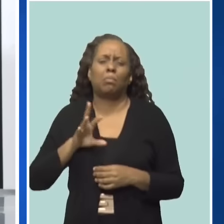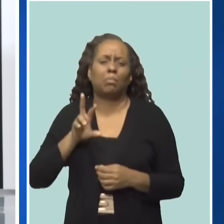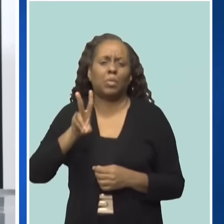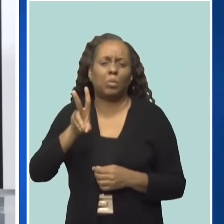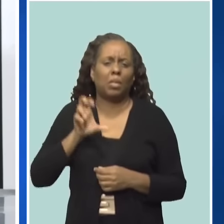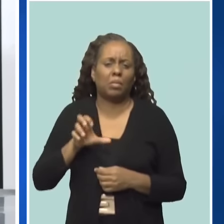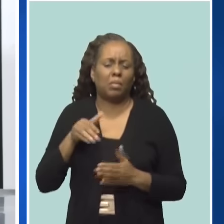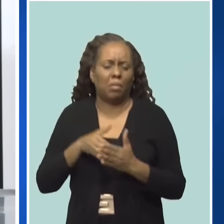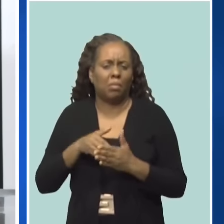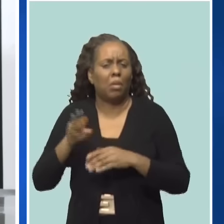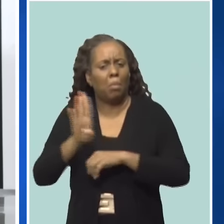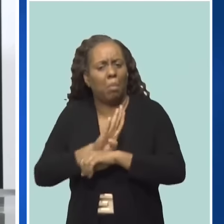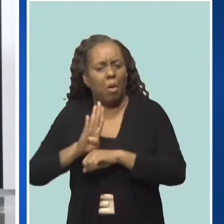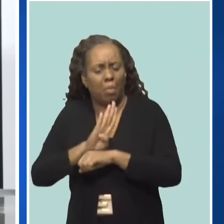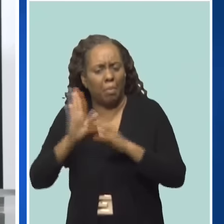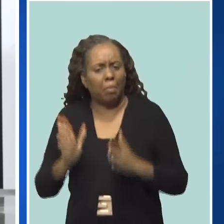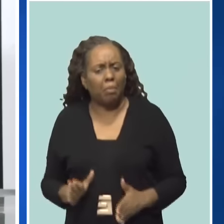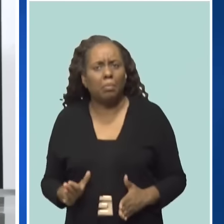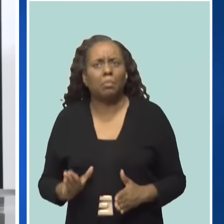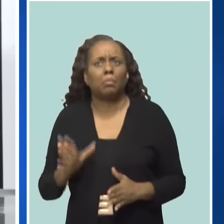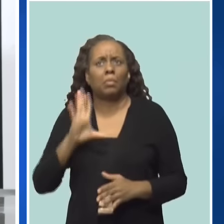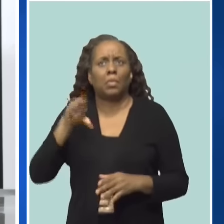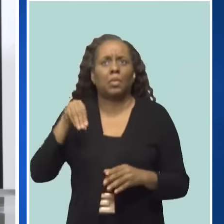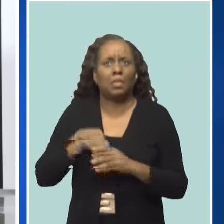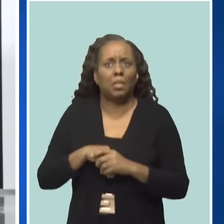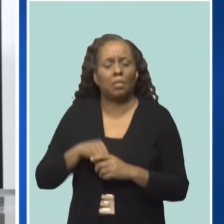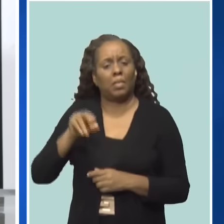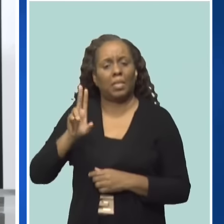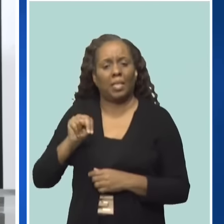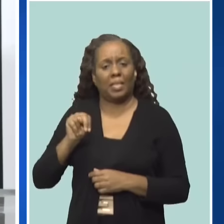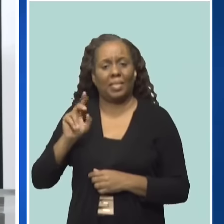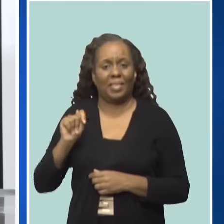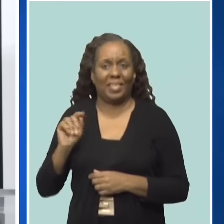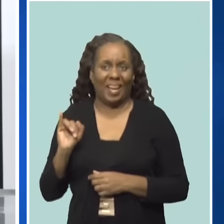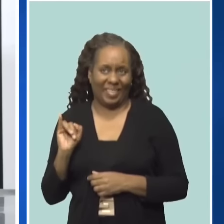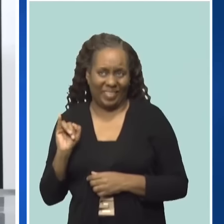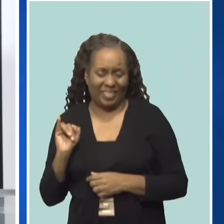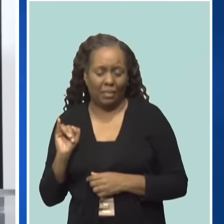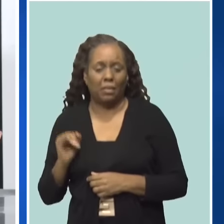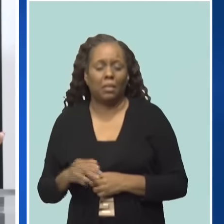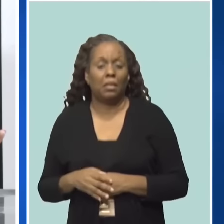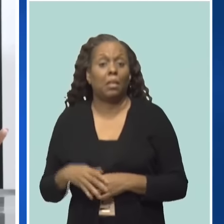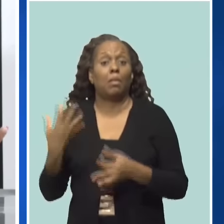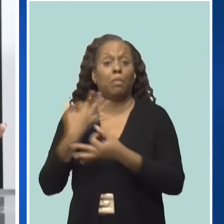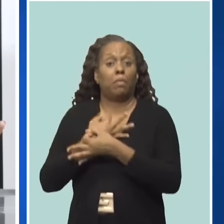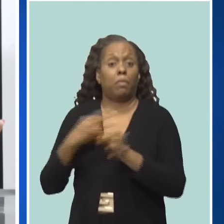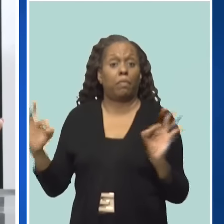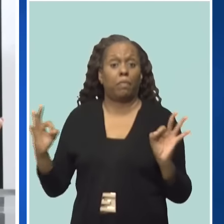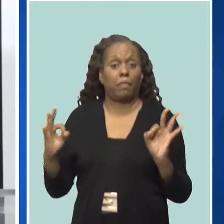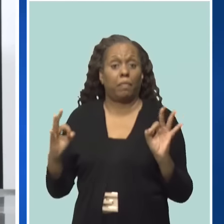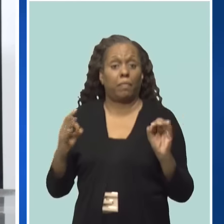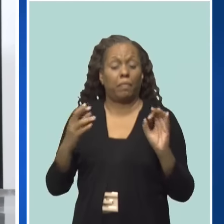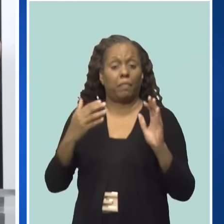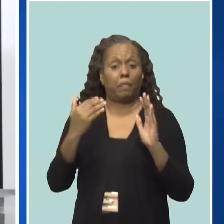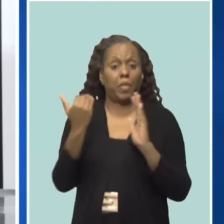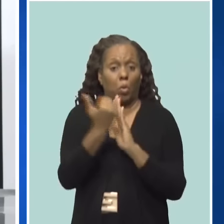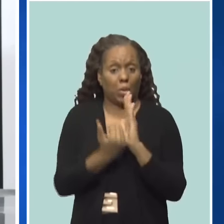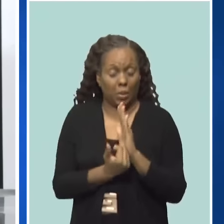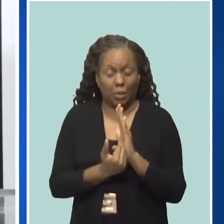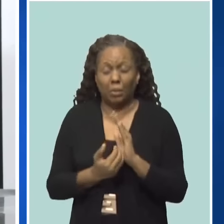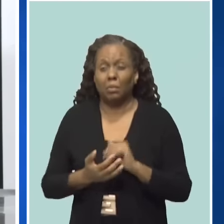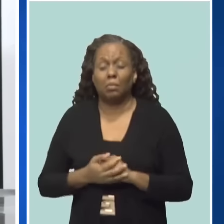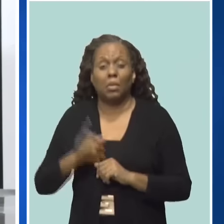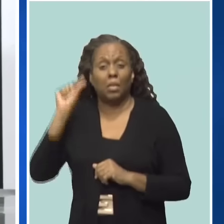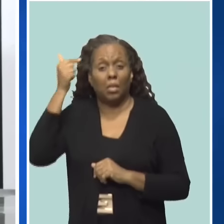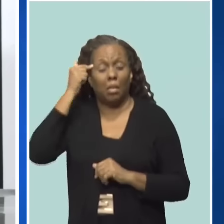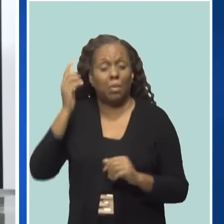Barbadians or so that have participated in the National Training Initiative, signing on to free courses, free courses that the